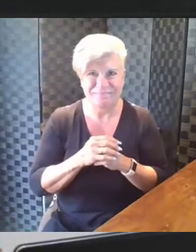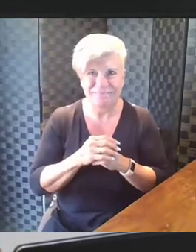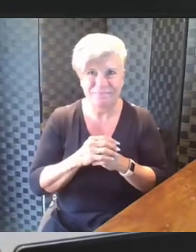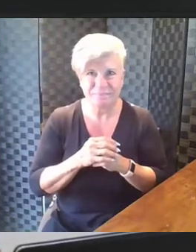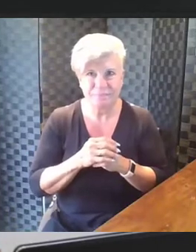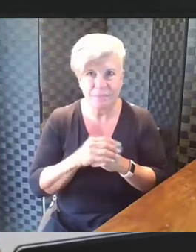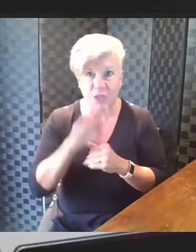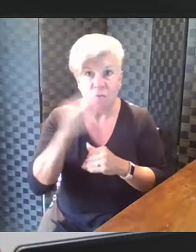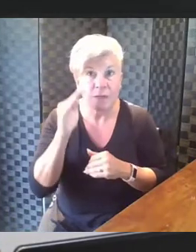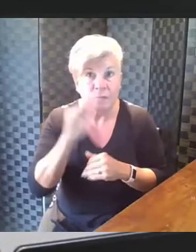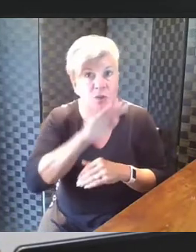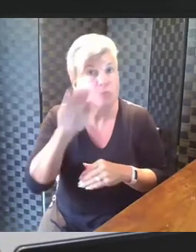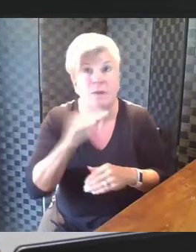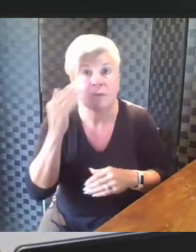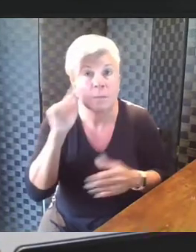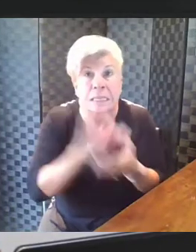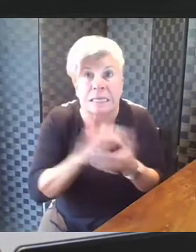And you'll never believe it.